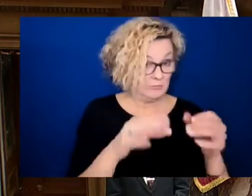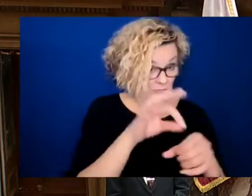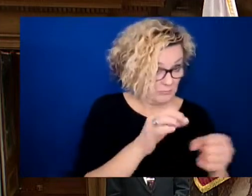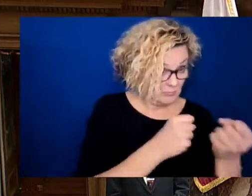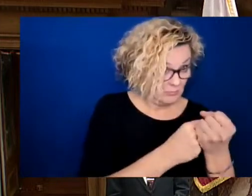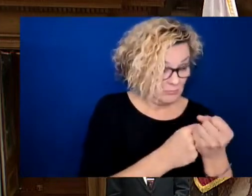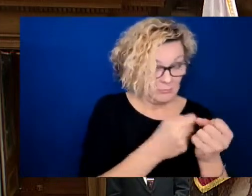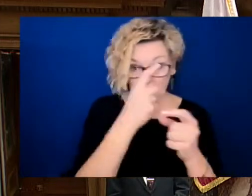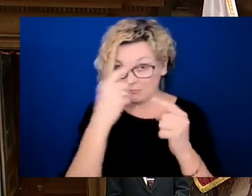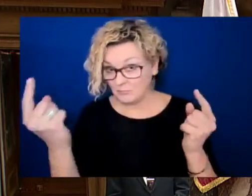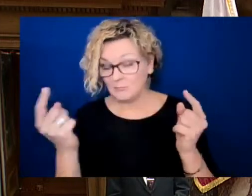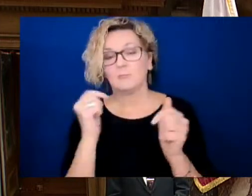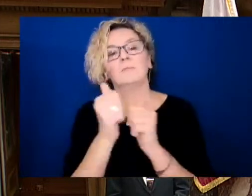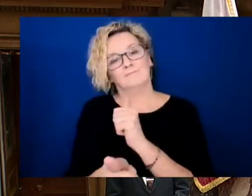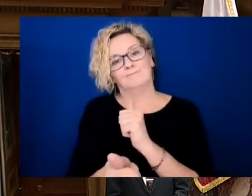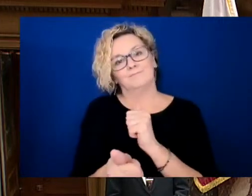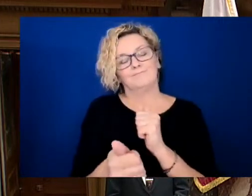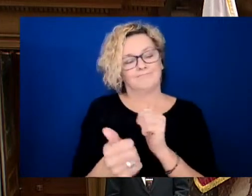Motion carried.